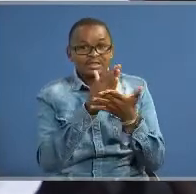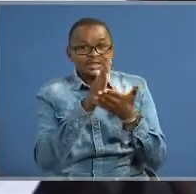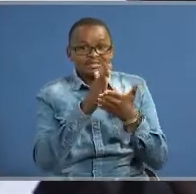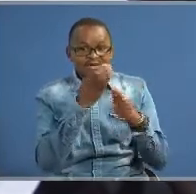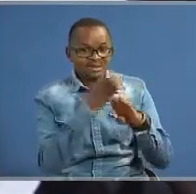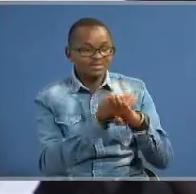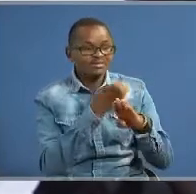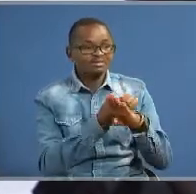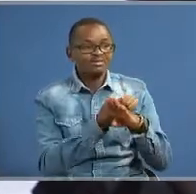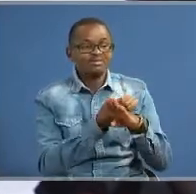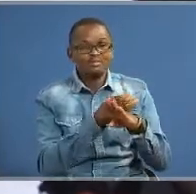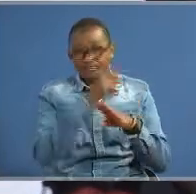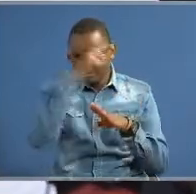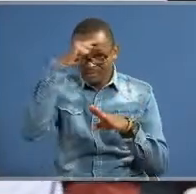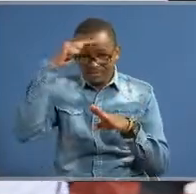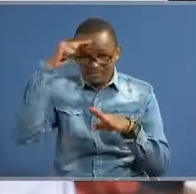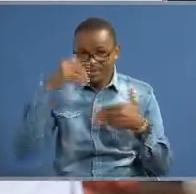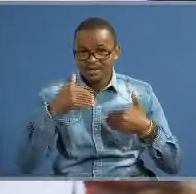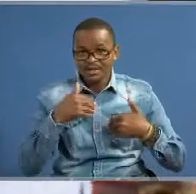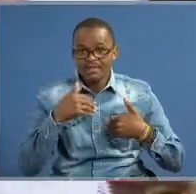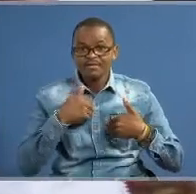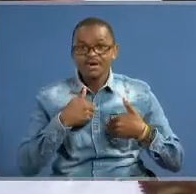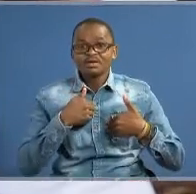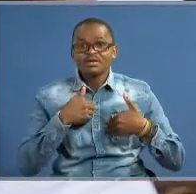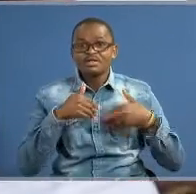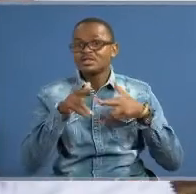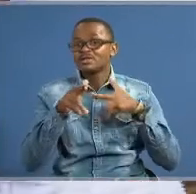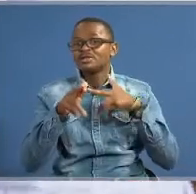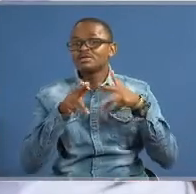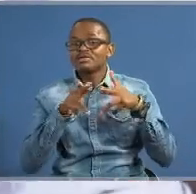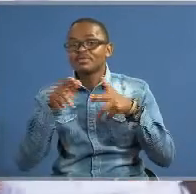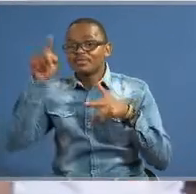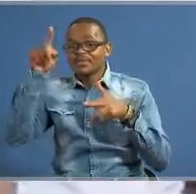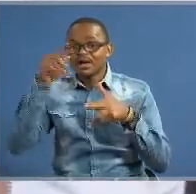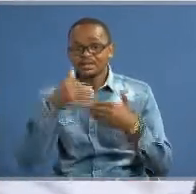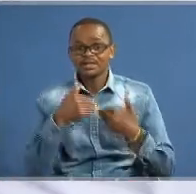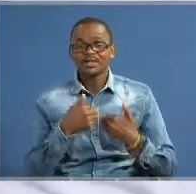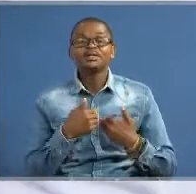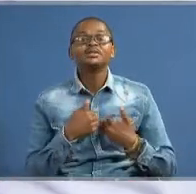hard because they have much rules on us, like we must have